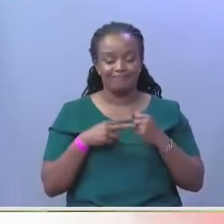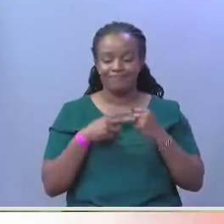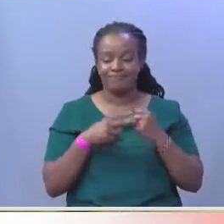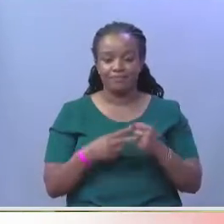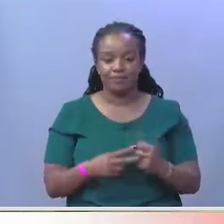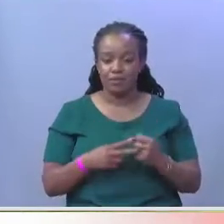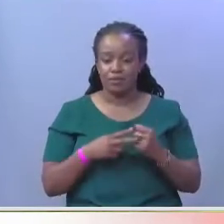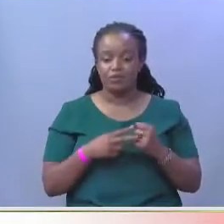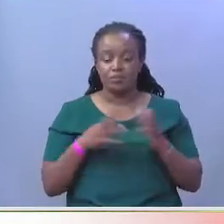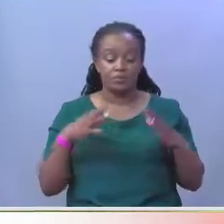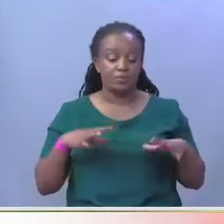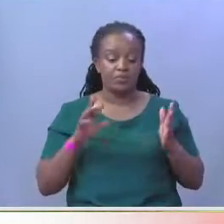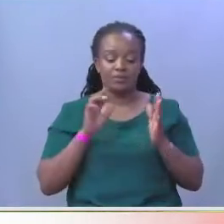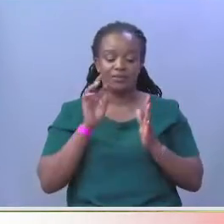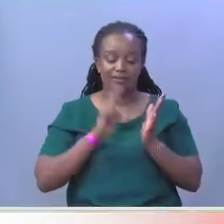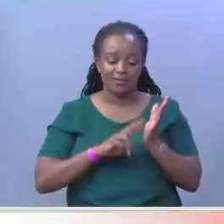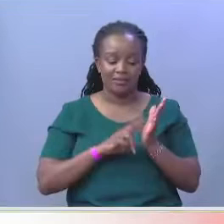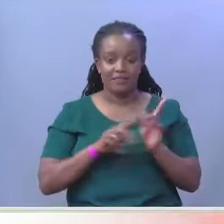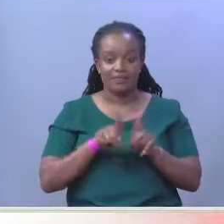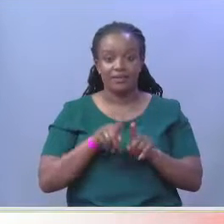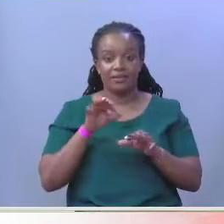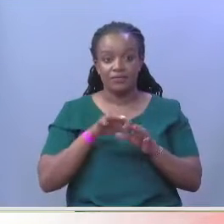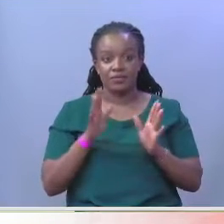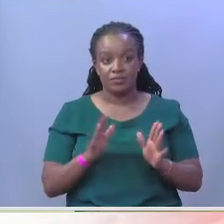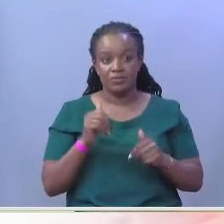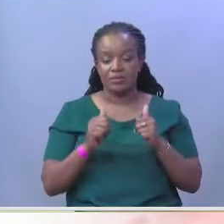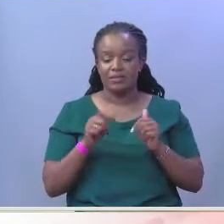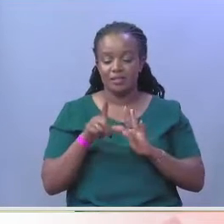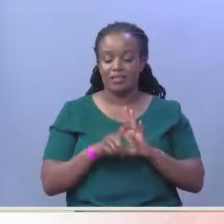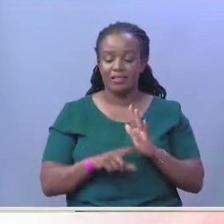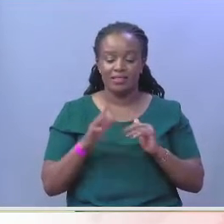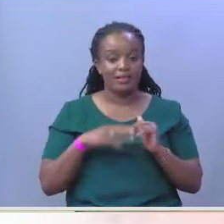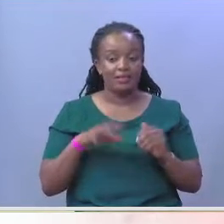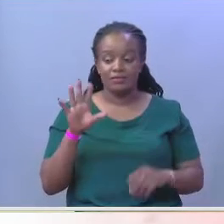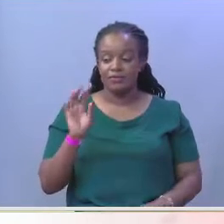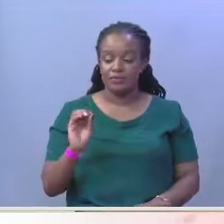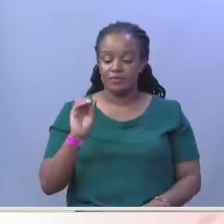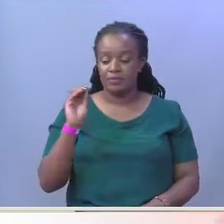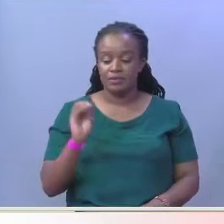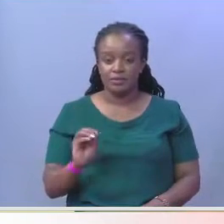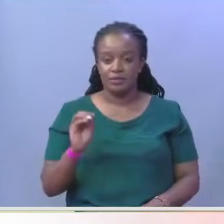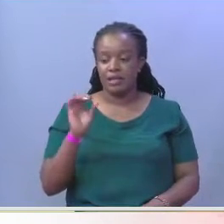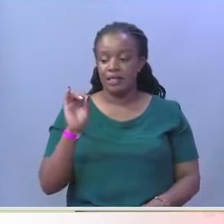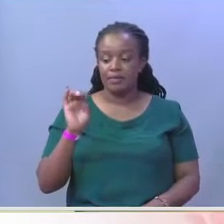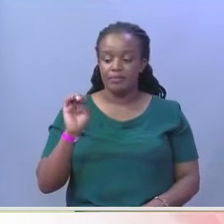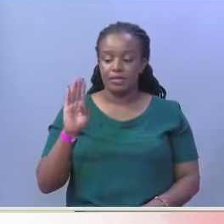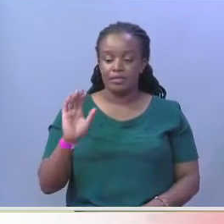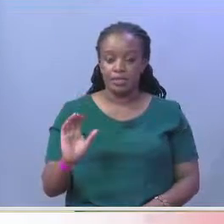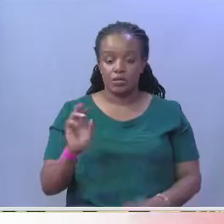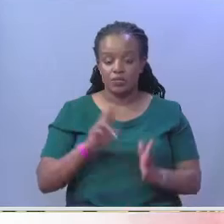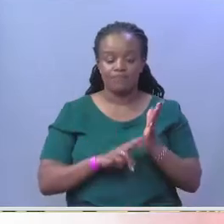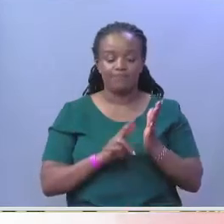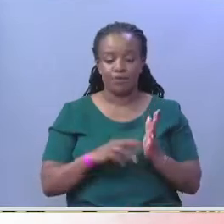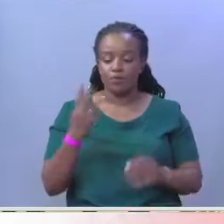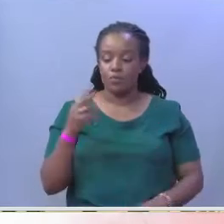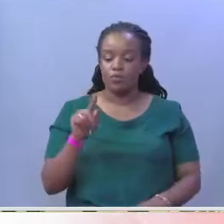as voters, this being less than 50% of IEBC's target of registering 4.5 million